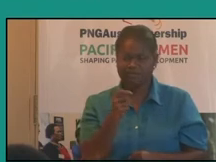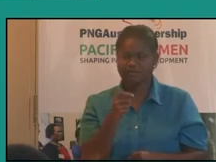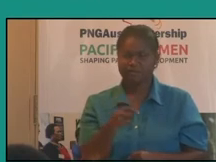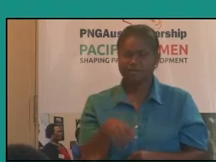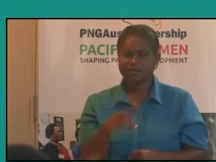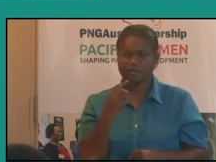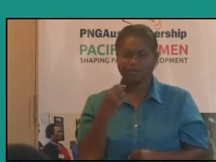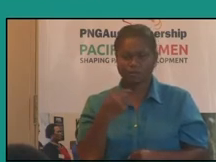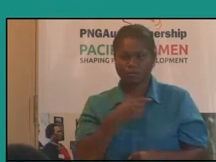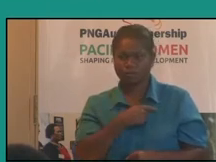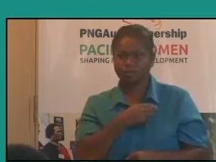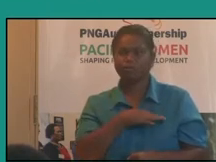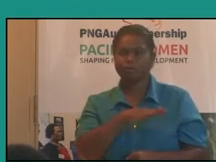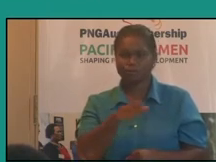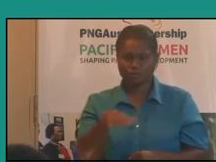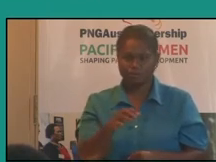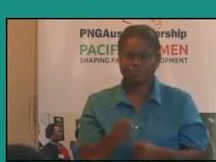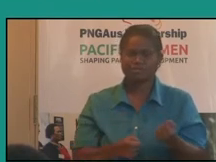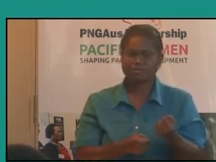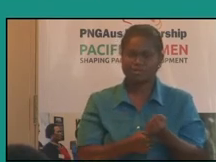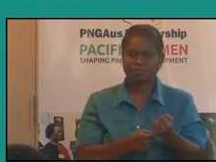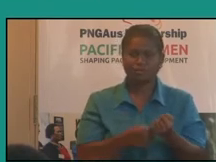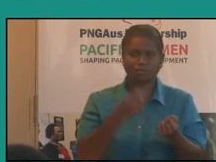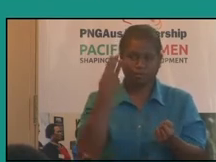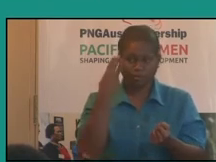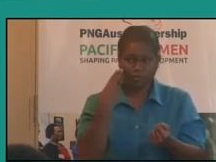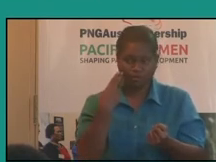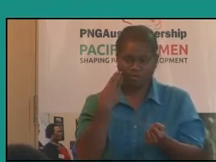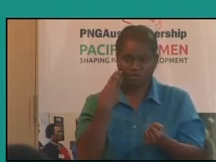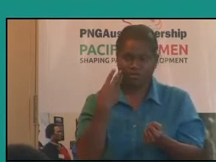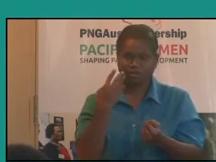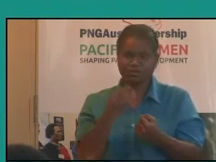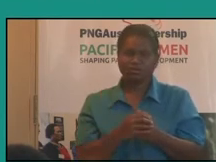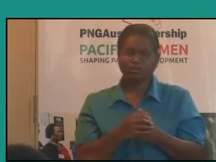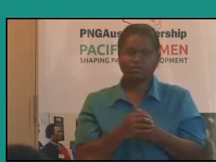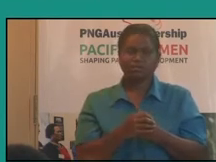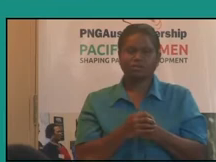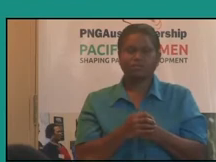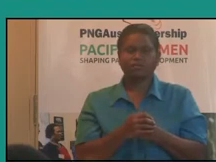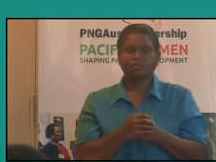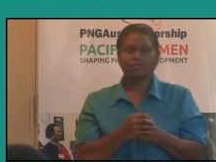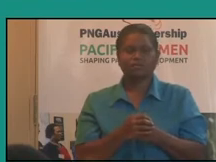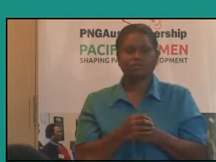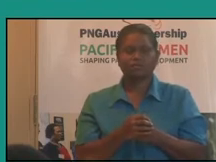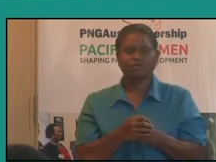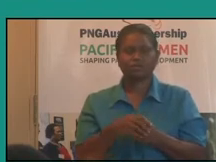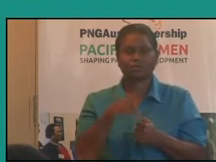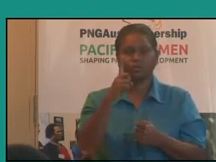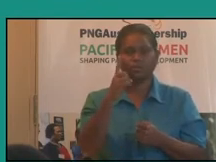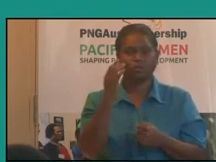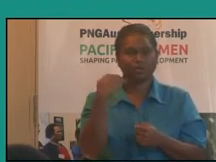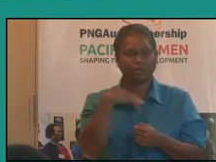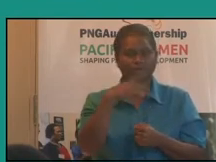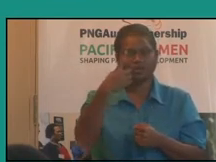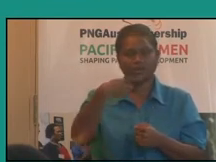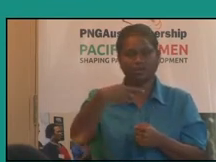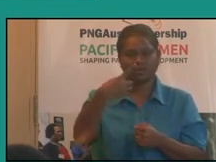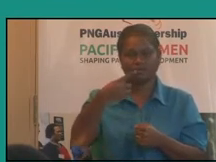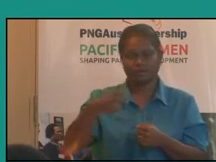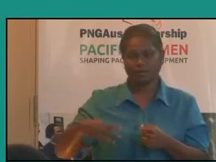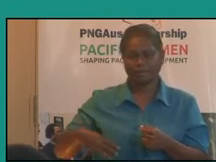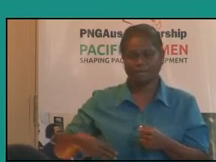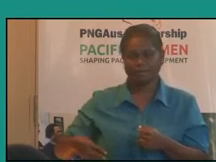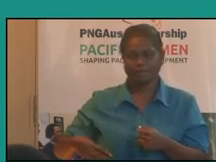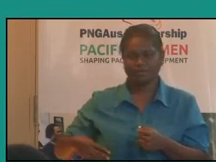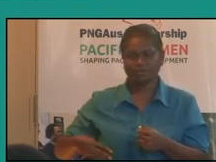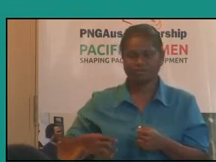support? Is the appetite there for support by 111 members, or at least a majority?